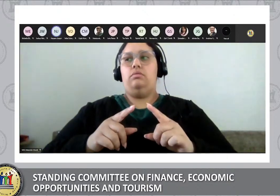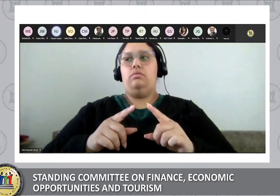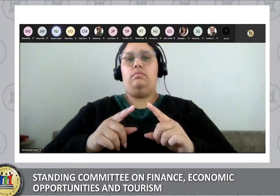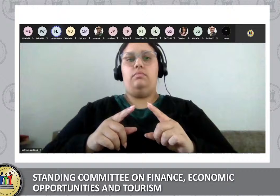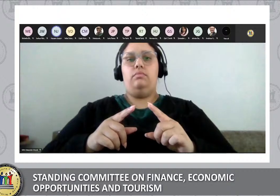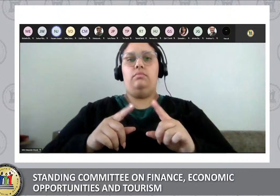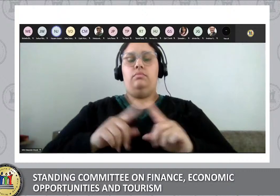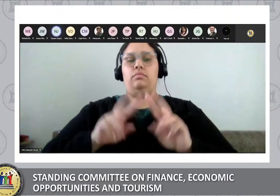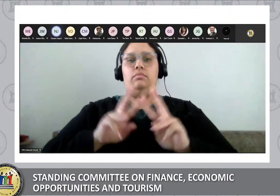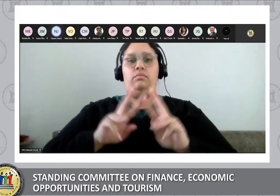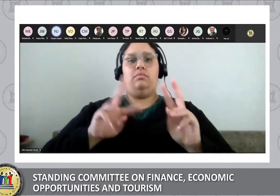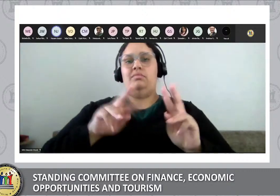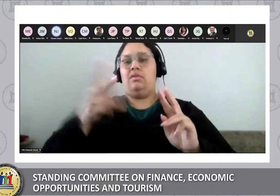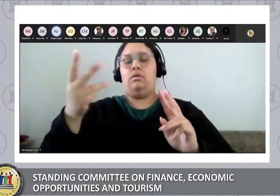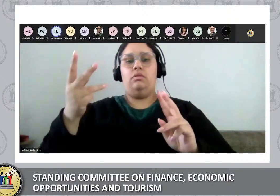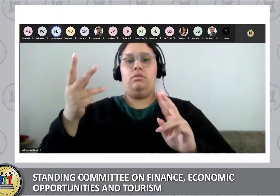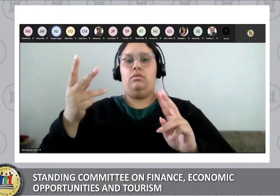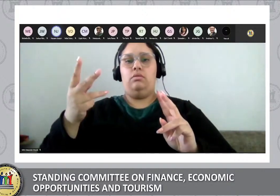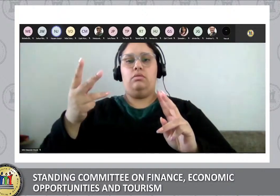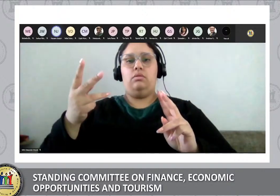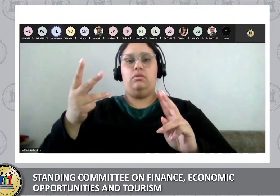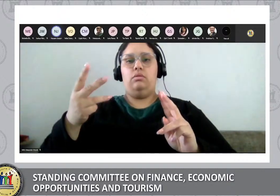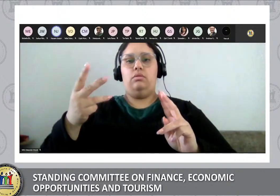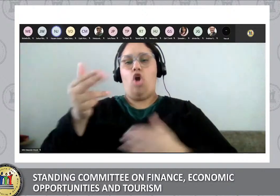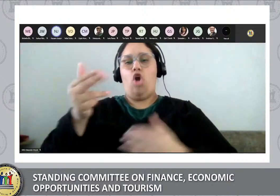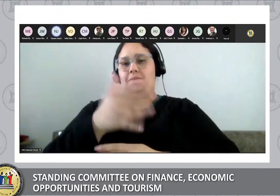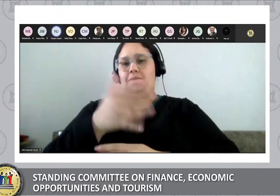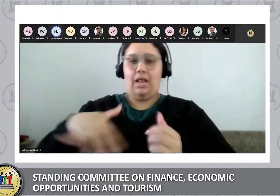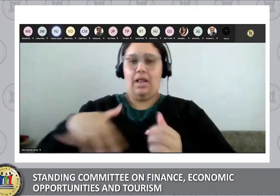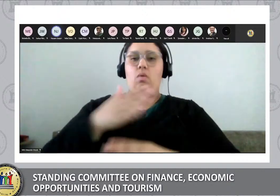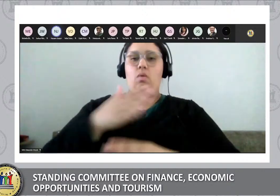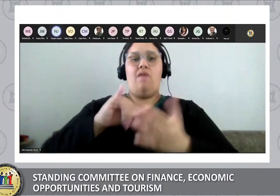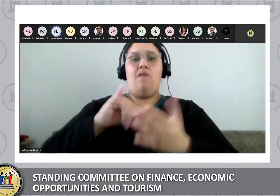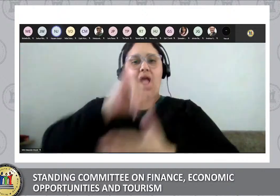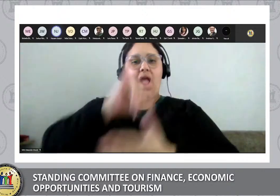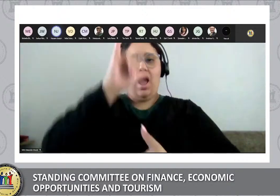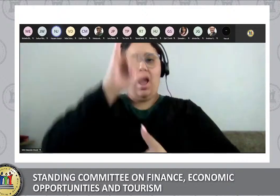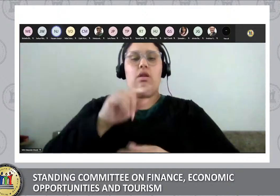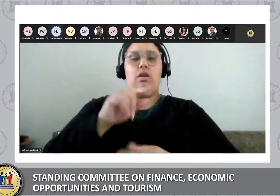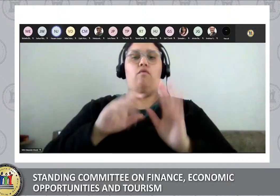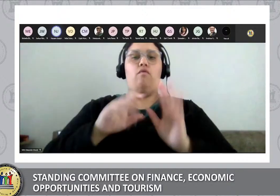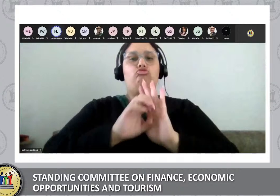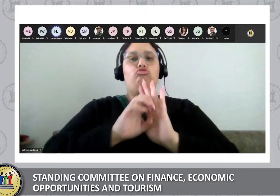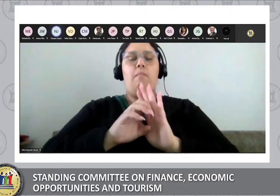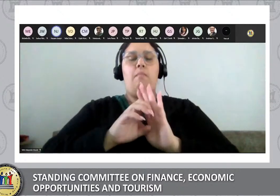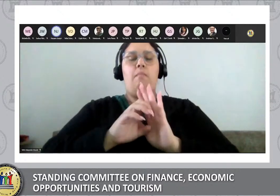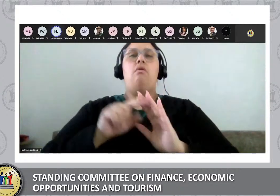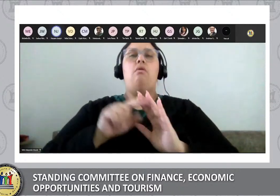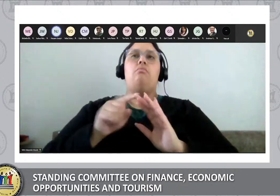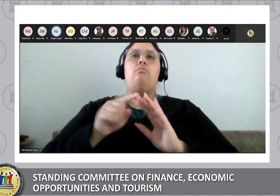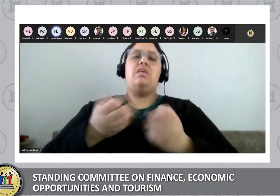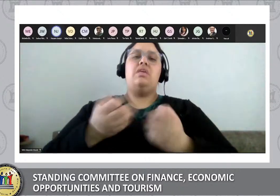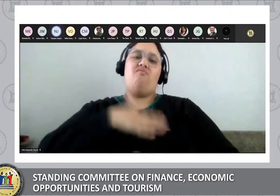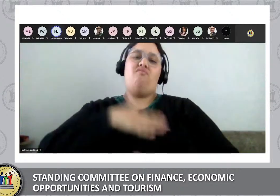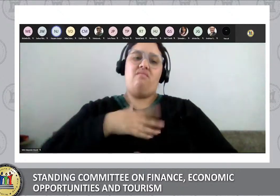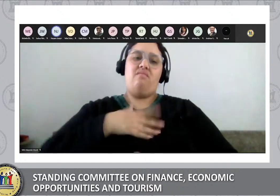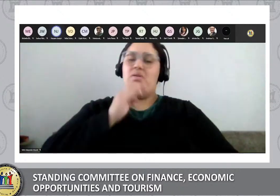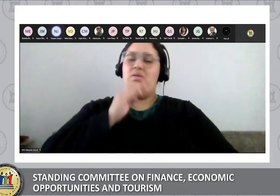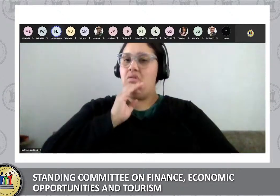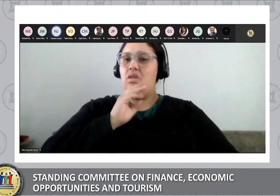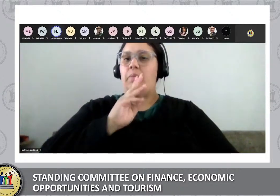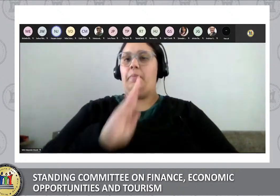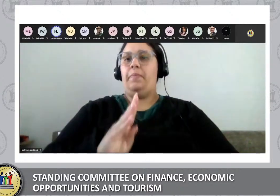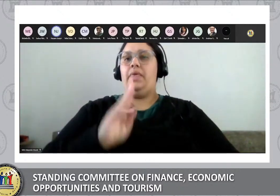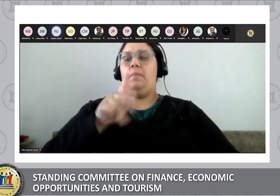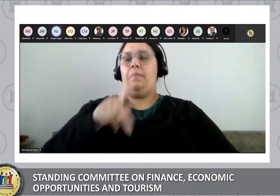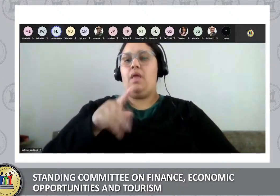and very, very other, and hospitality, so working for the airlines. For example, I just want to sort of give you a sense the type of